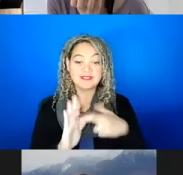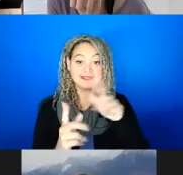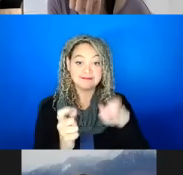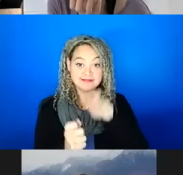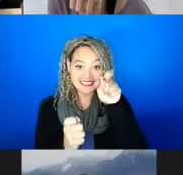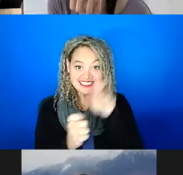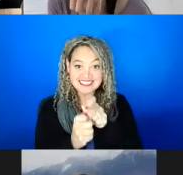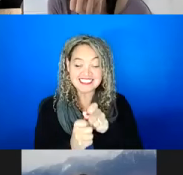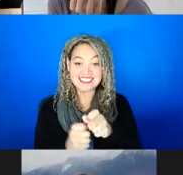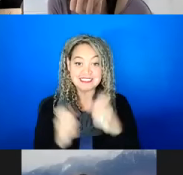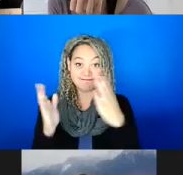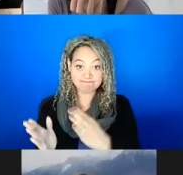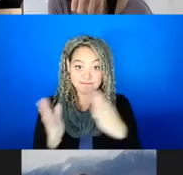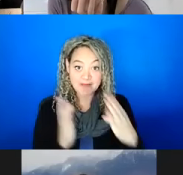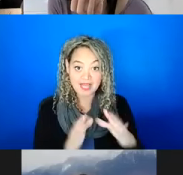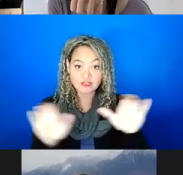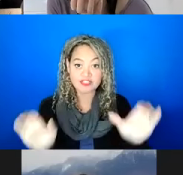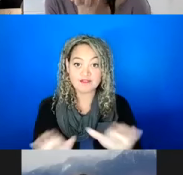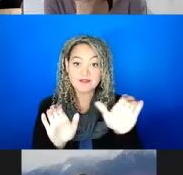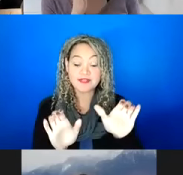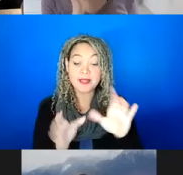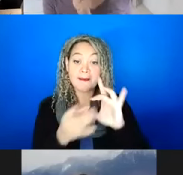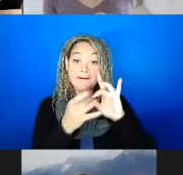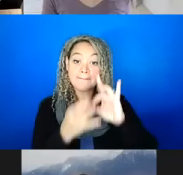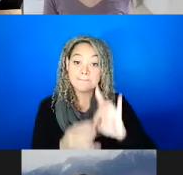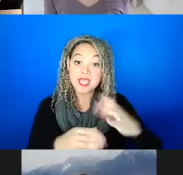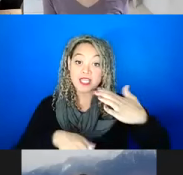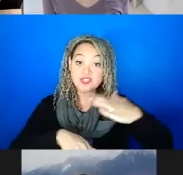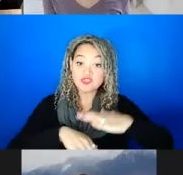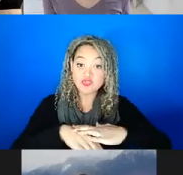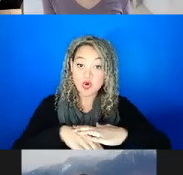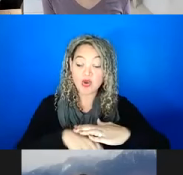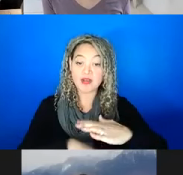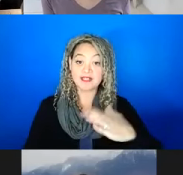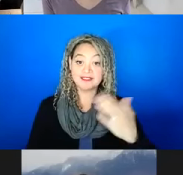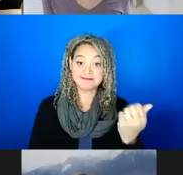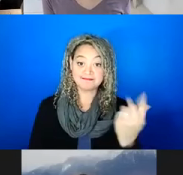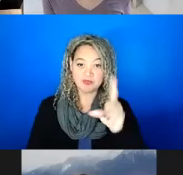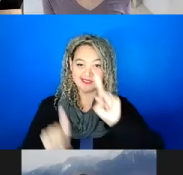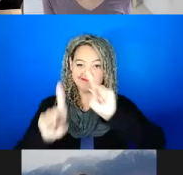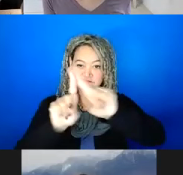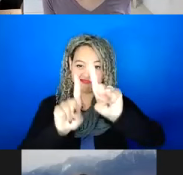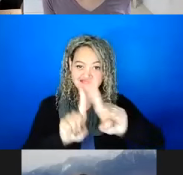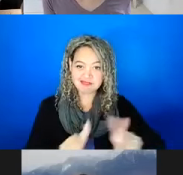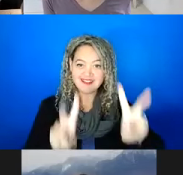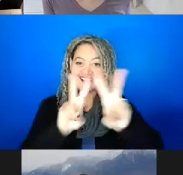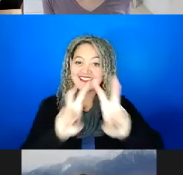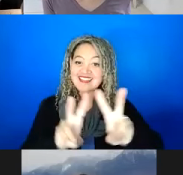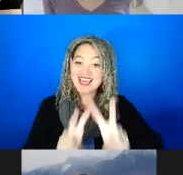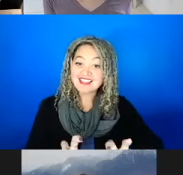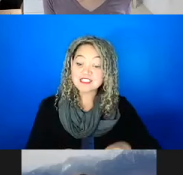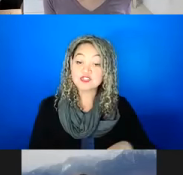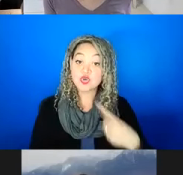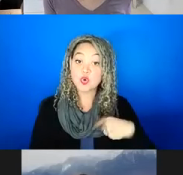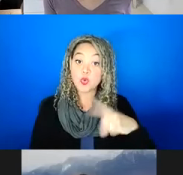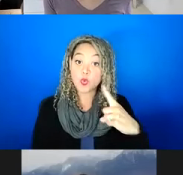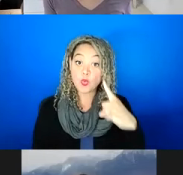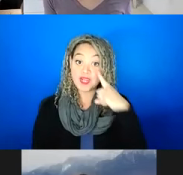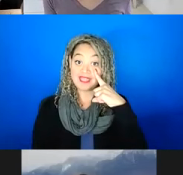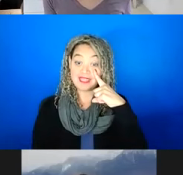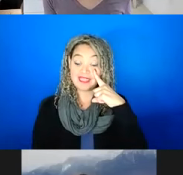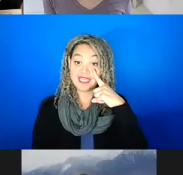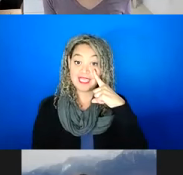distributed patterns of activity based on that multivariate analysis. We think they're population